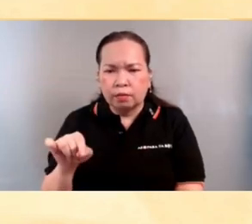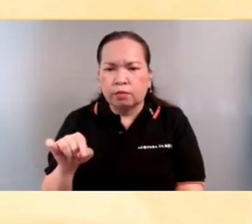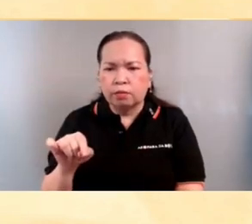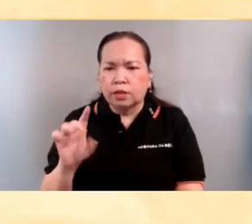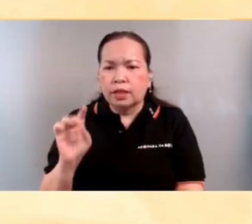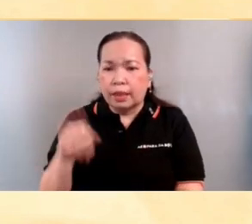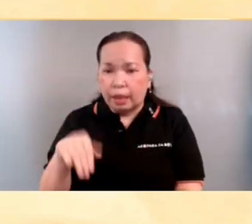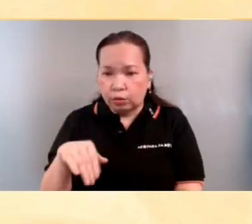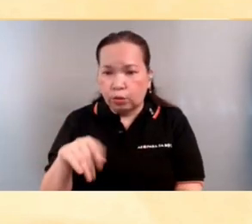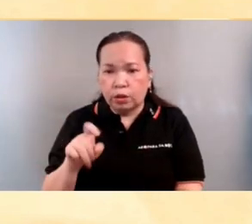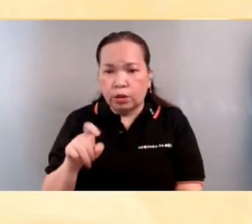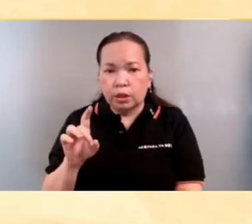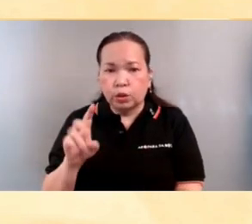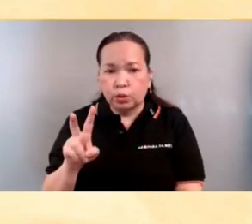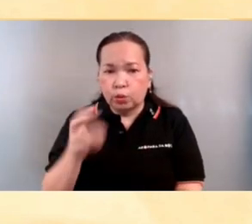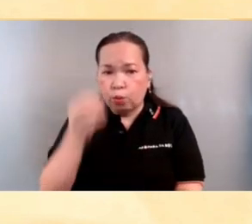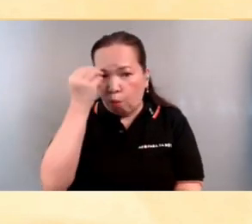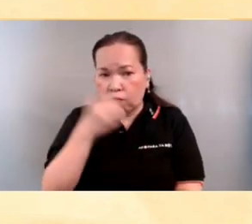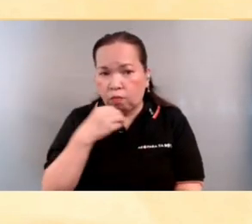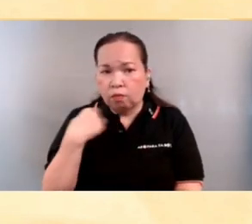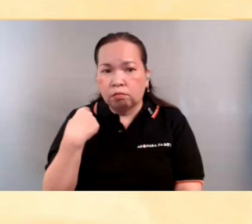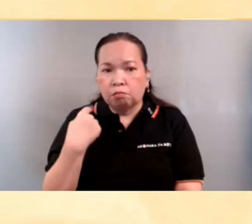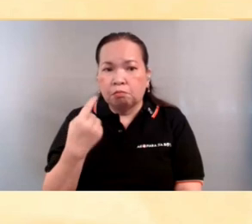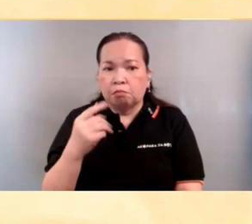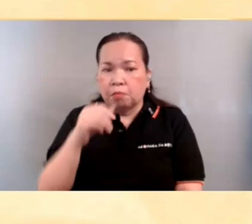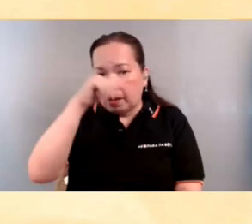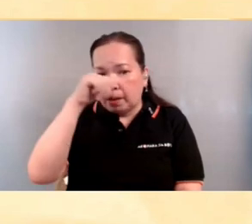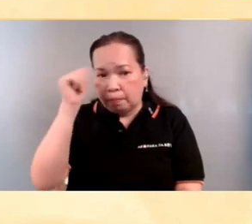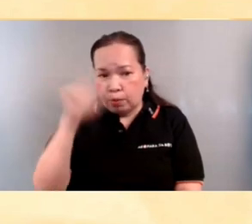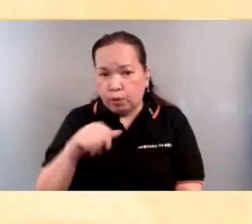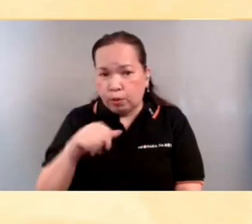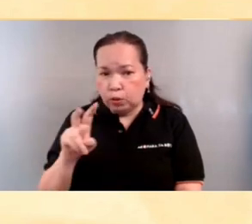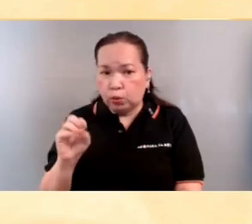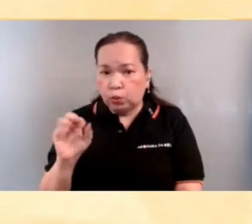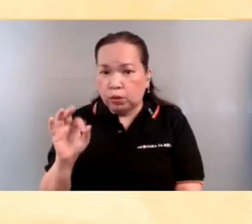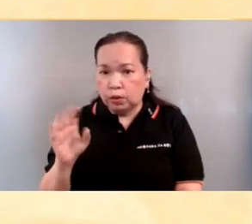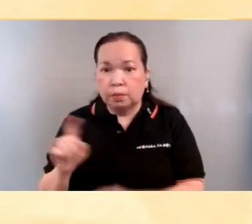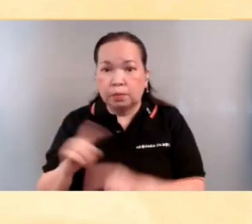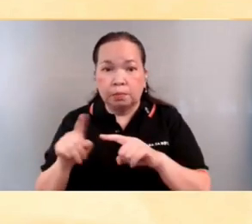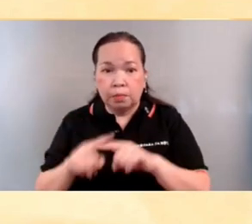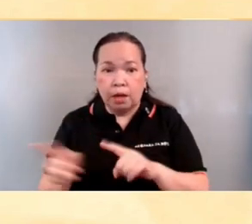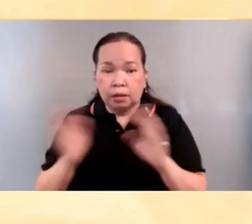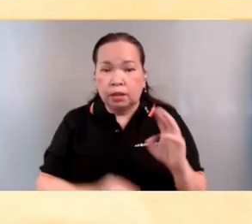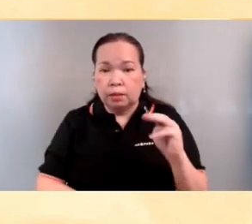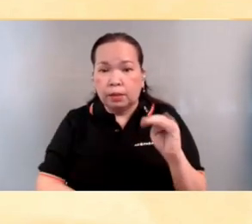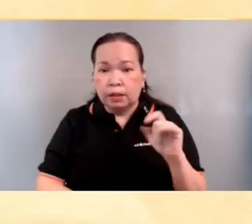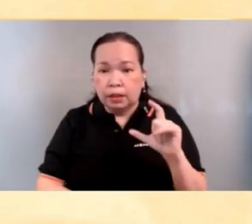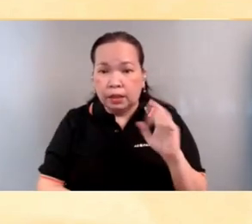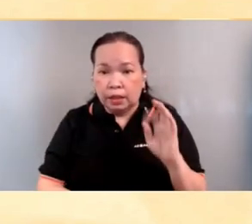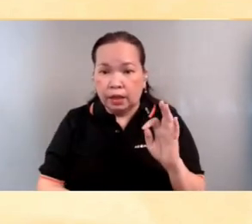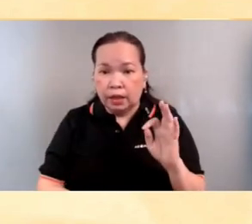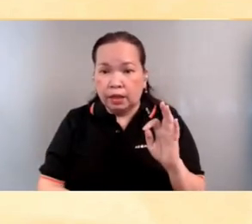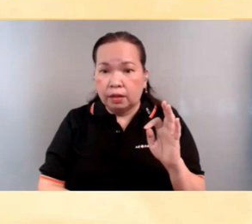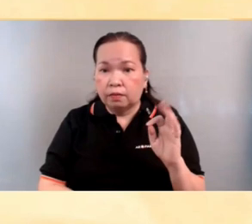8,182 orphans as of April 2019, while the MILF's Bangsamoro Islamic Women Auxiliary Brigade,